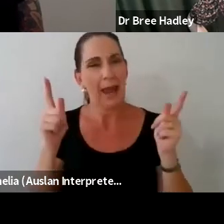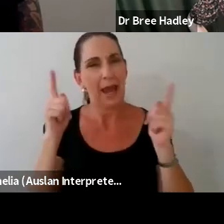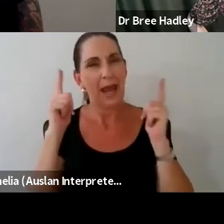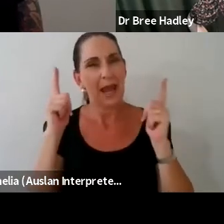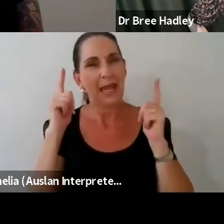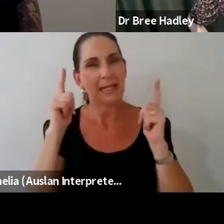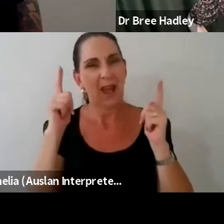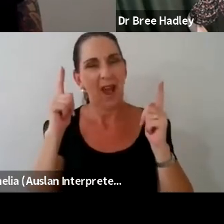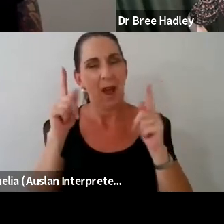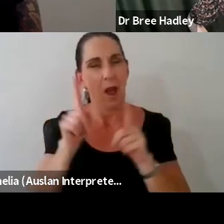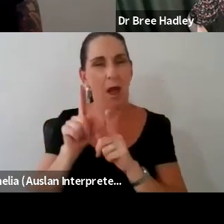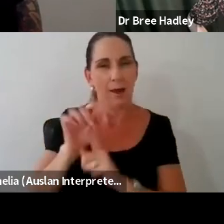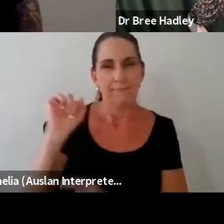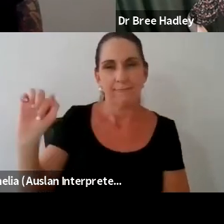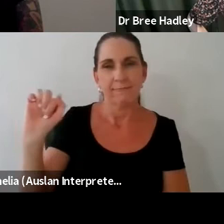a leader that